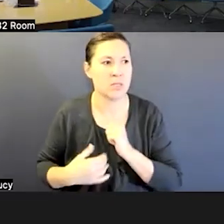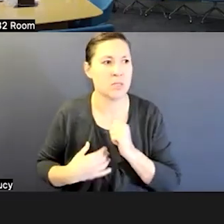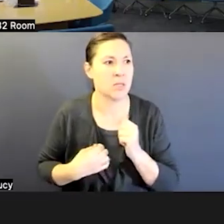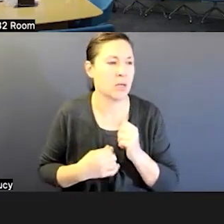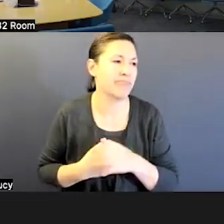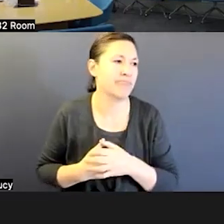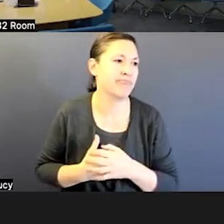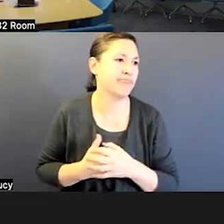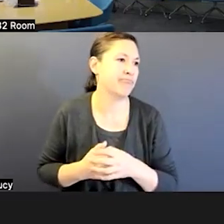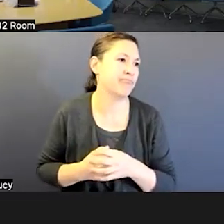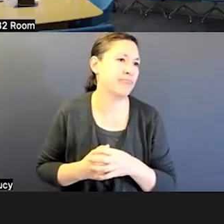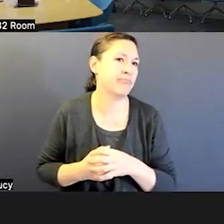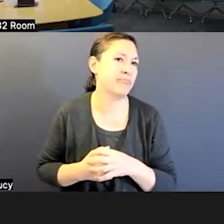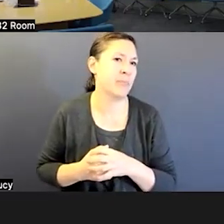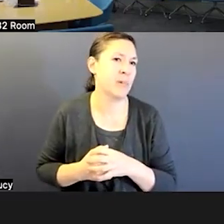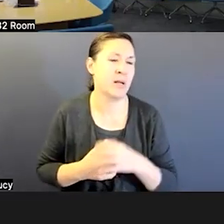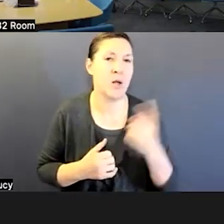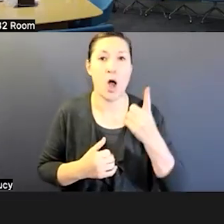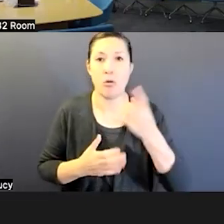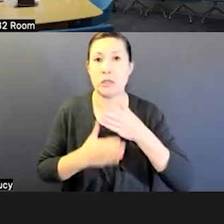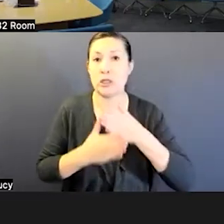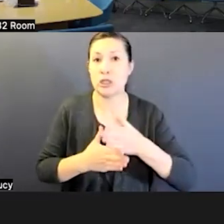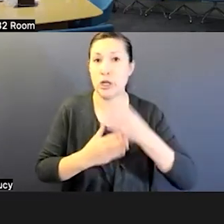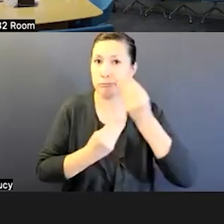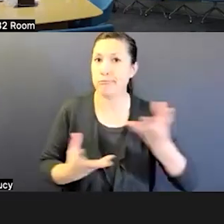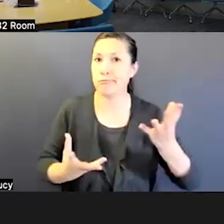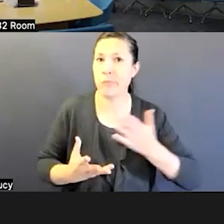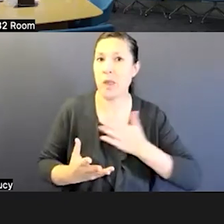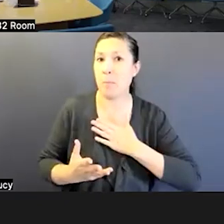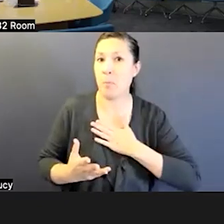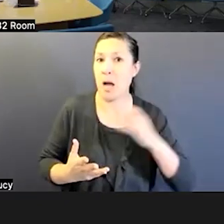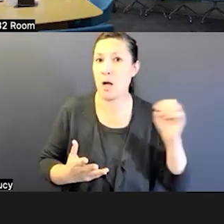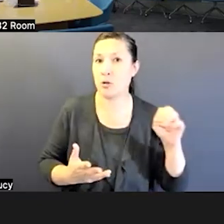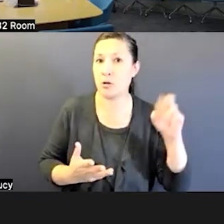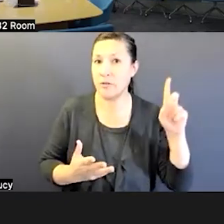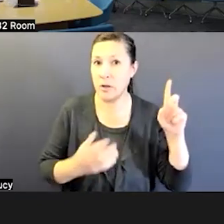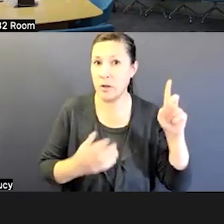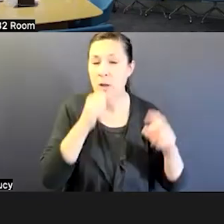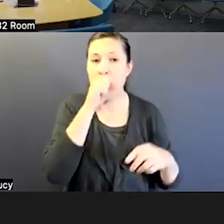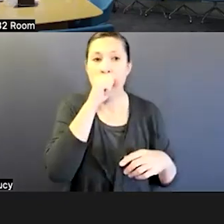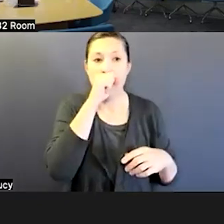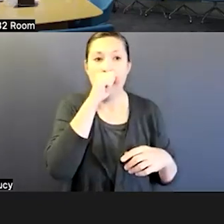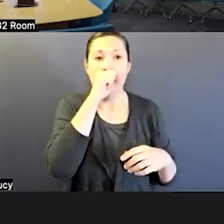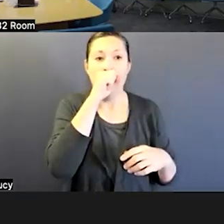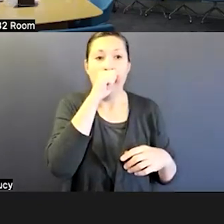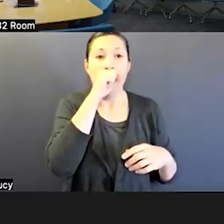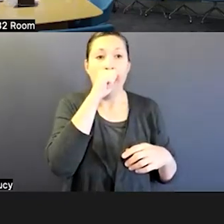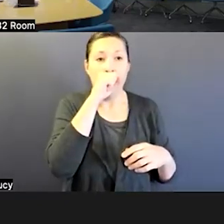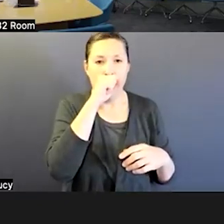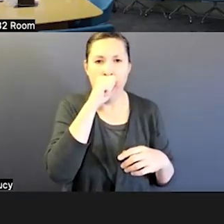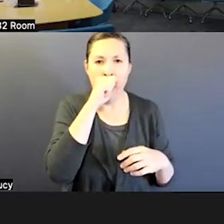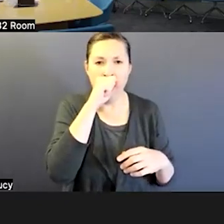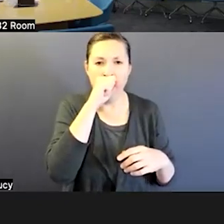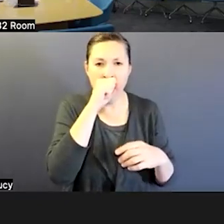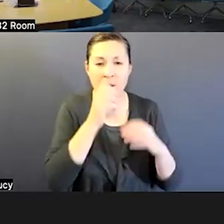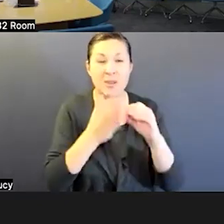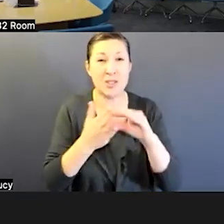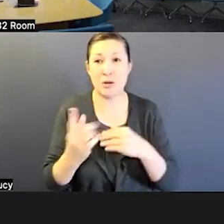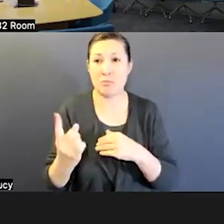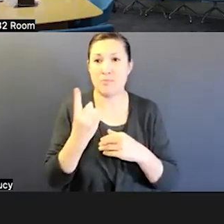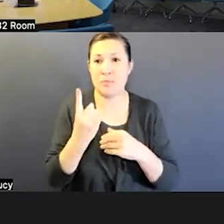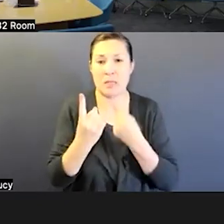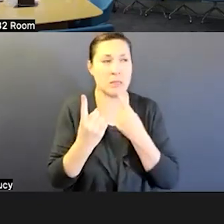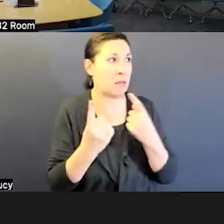always disclosing my own neurodivergence, a lot of students come to me even if they don't have accommodations. So I'm very mindful of that